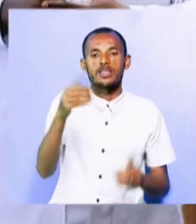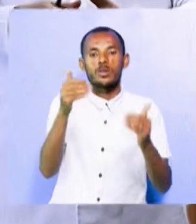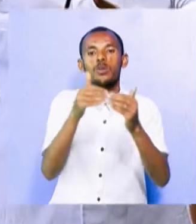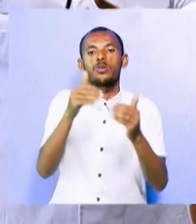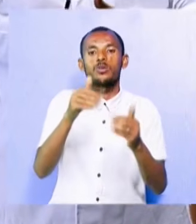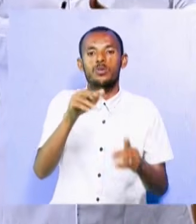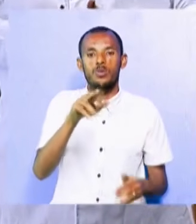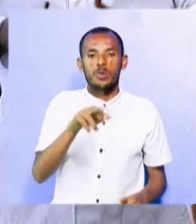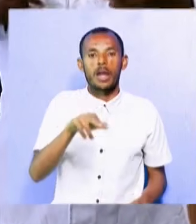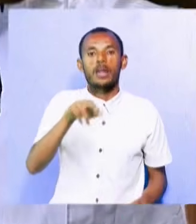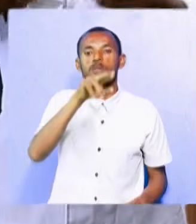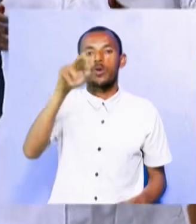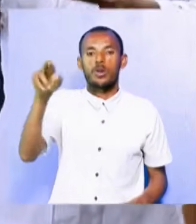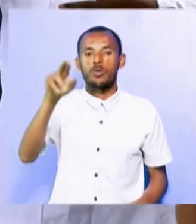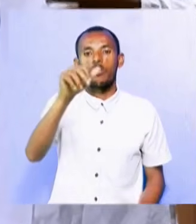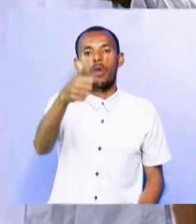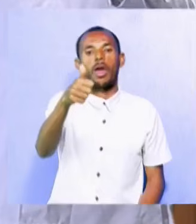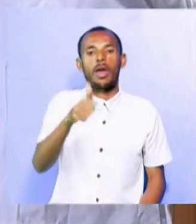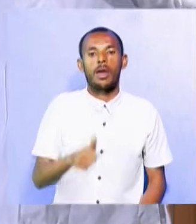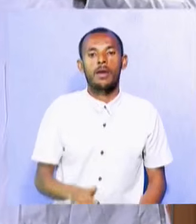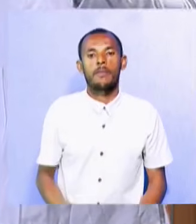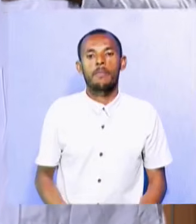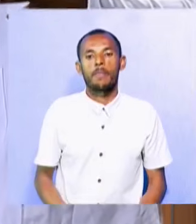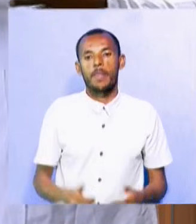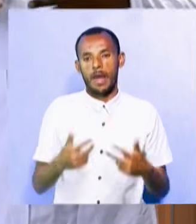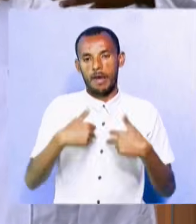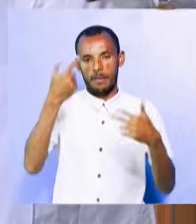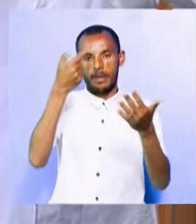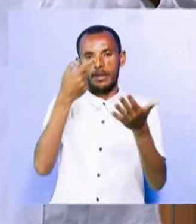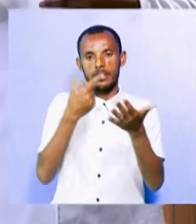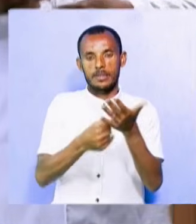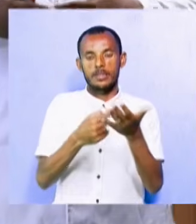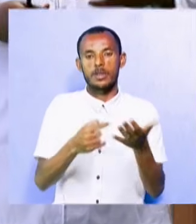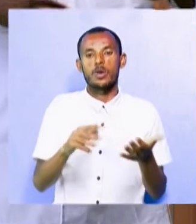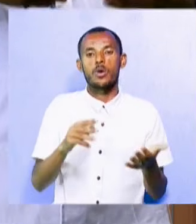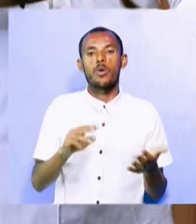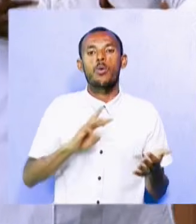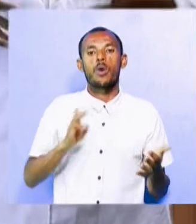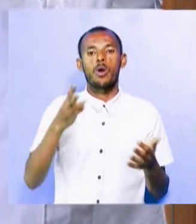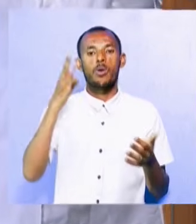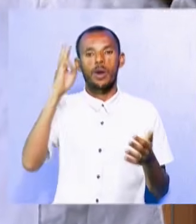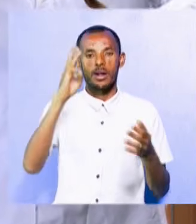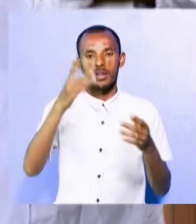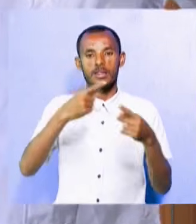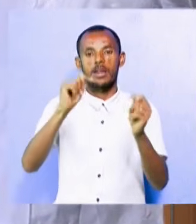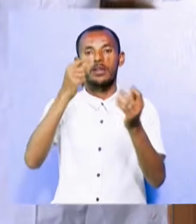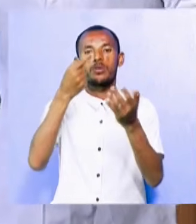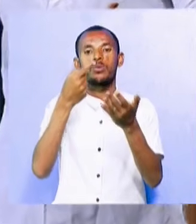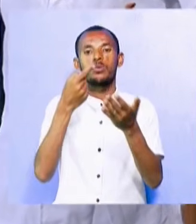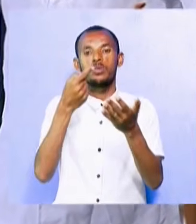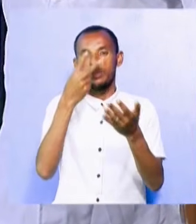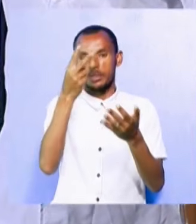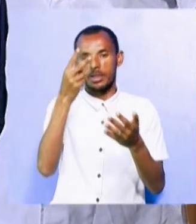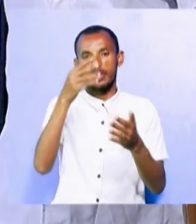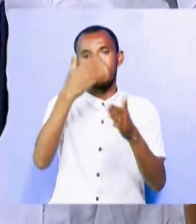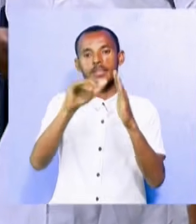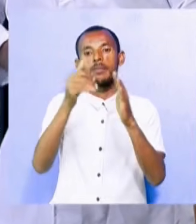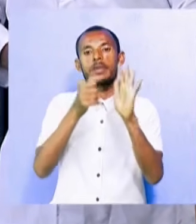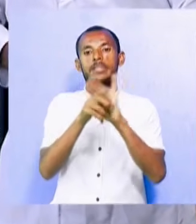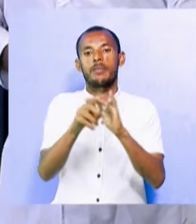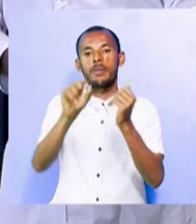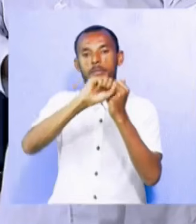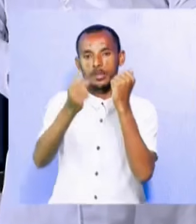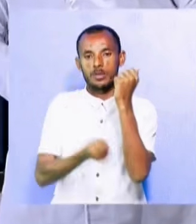root of a. Okay, so having this, we will try to see some examples regarding